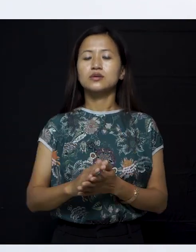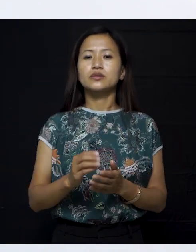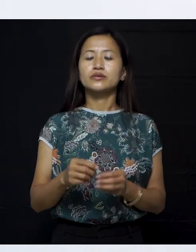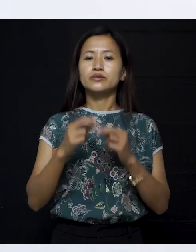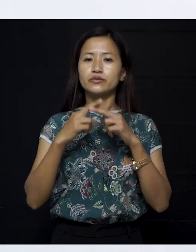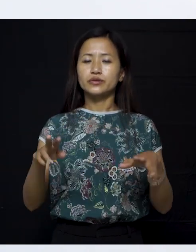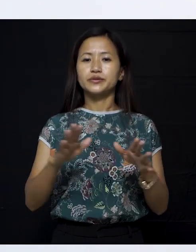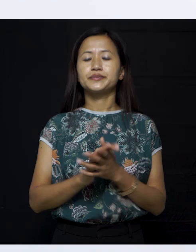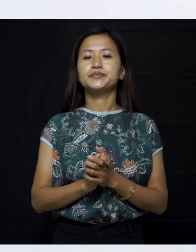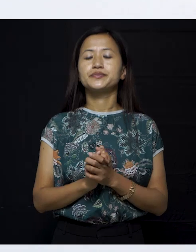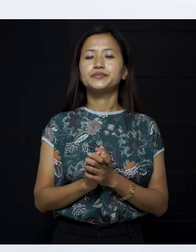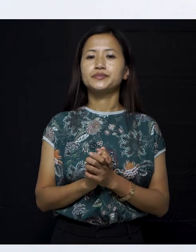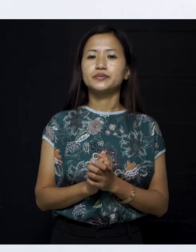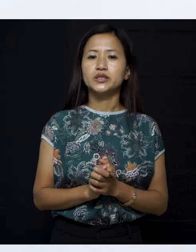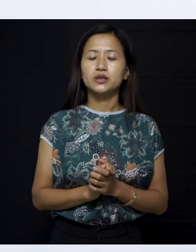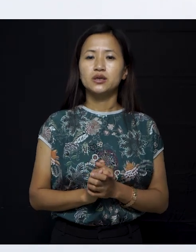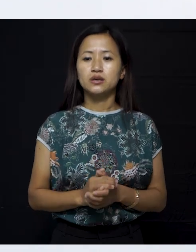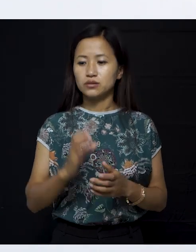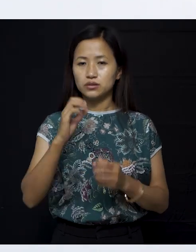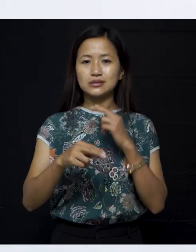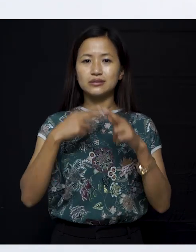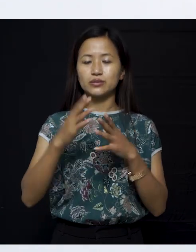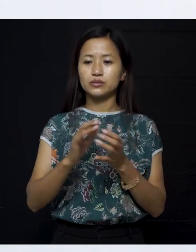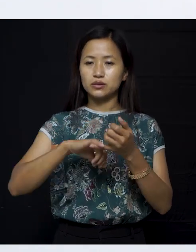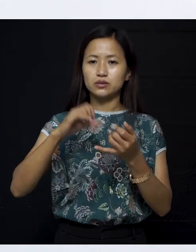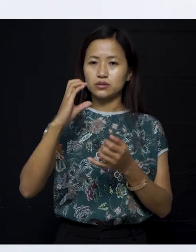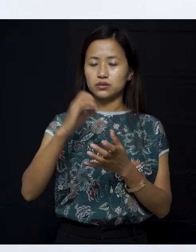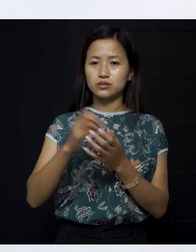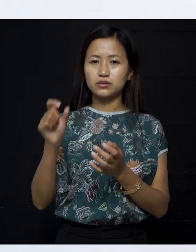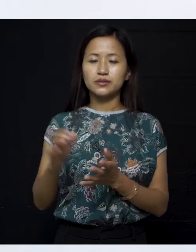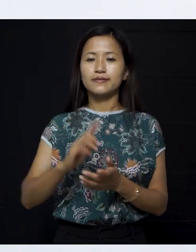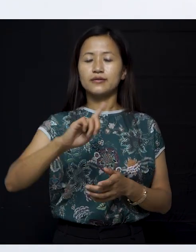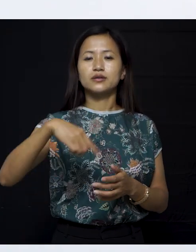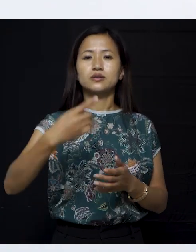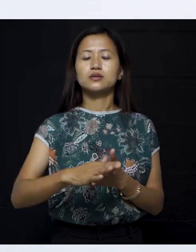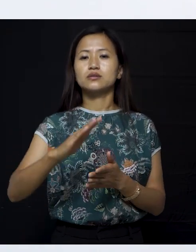independence. And I've also explained to you about the constitution. Now in the next class,